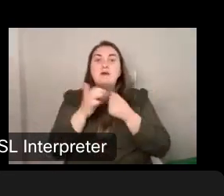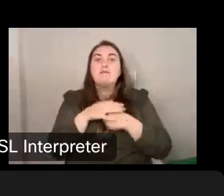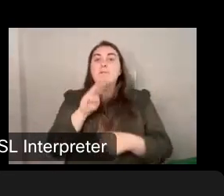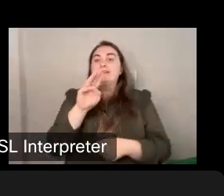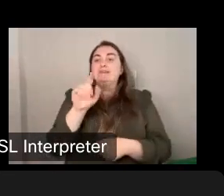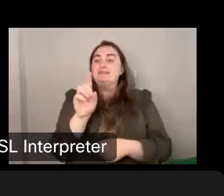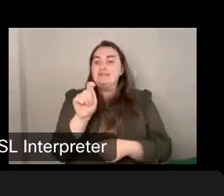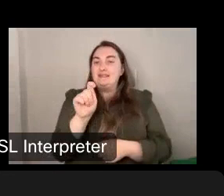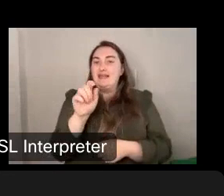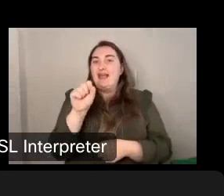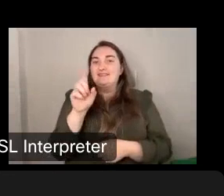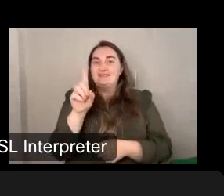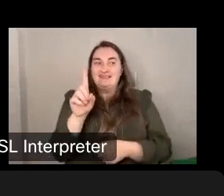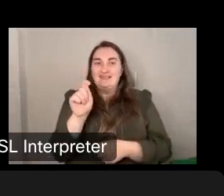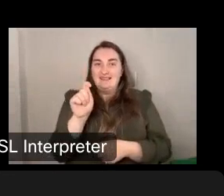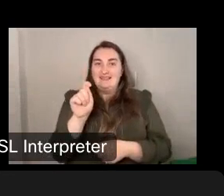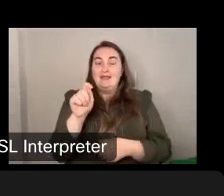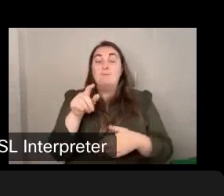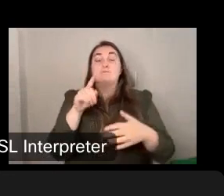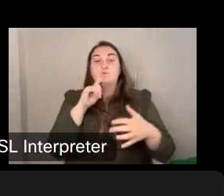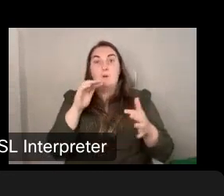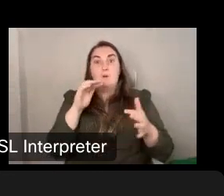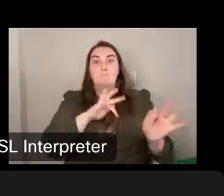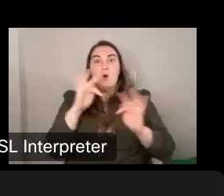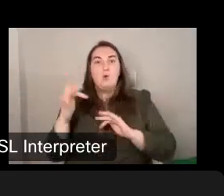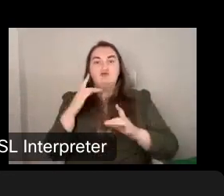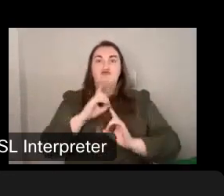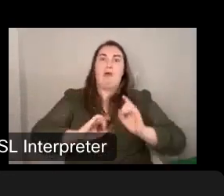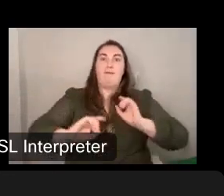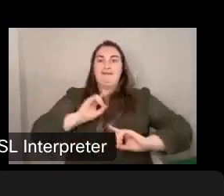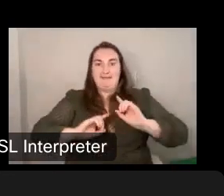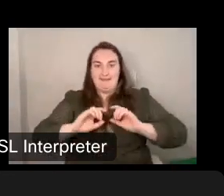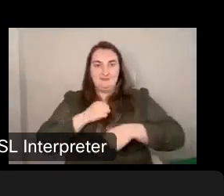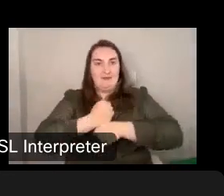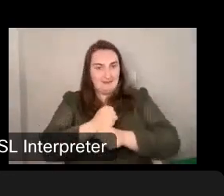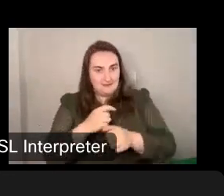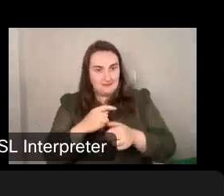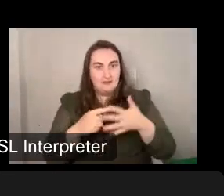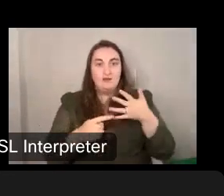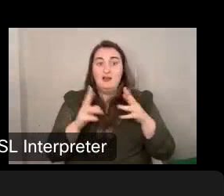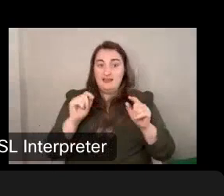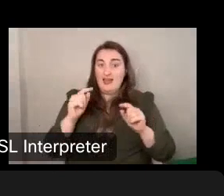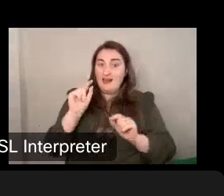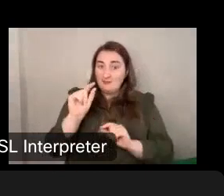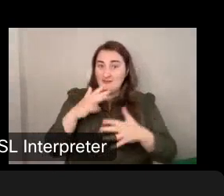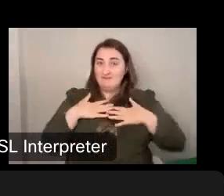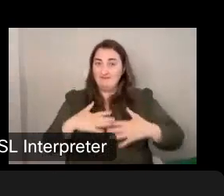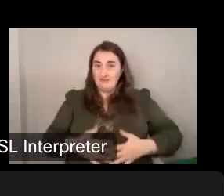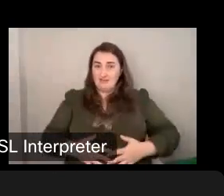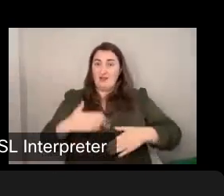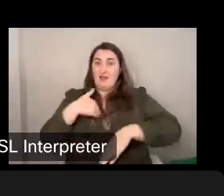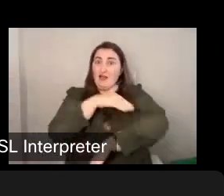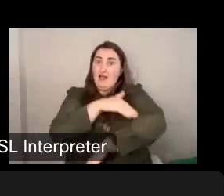experience that is highly intense, that the capacity to imbalance an individual at an emotional, cognitive, and or physical level. Okay, so